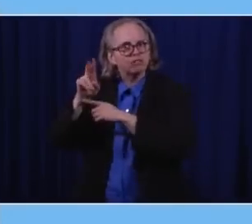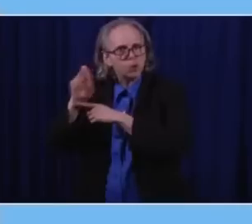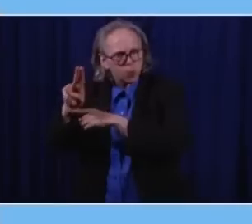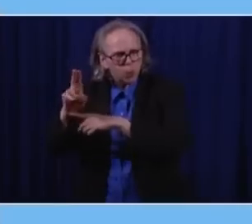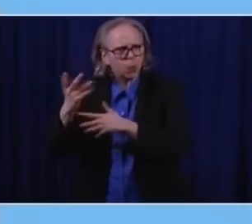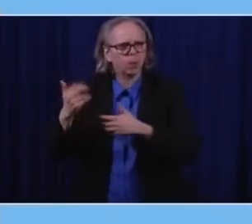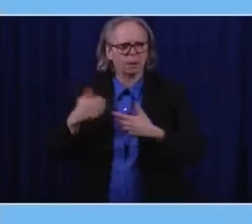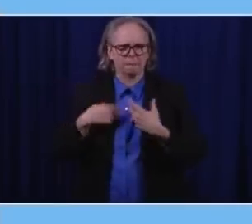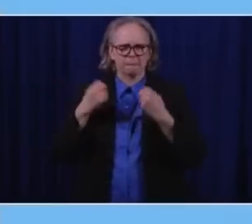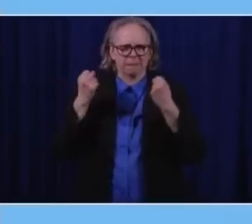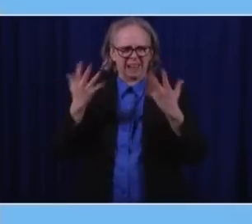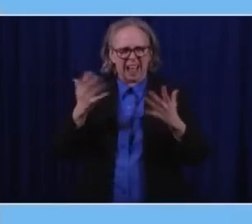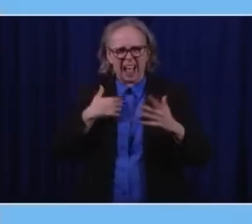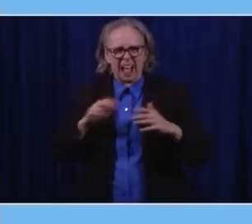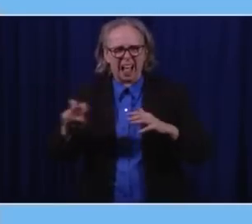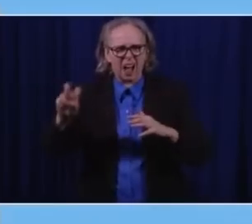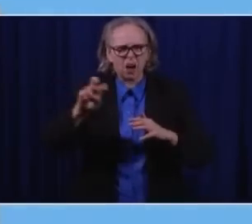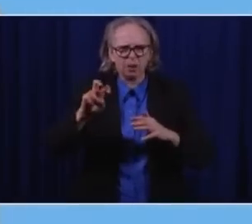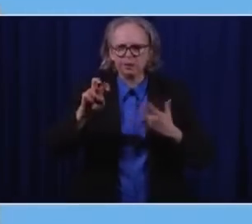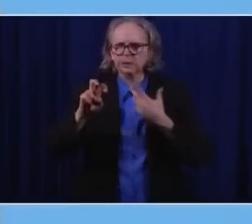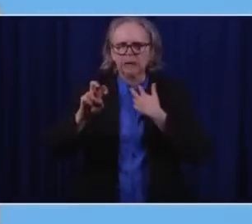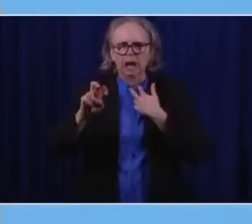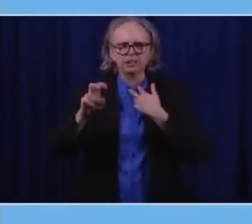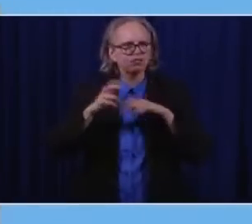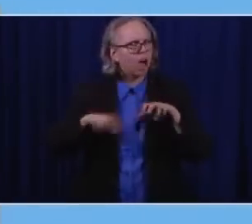I'm stationed here in Columbus now.